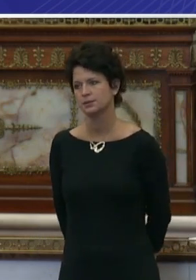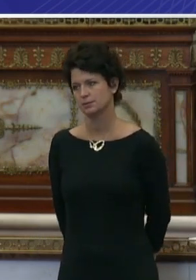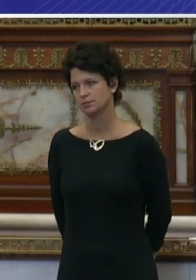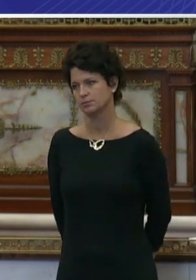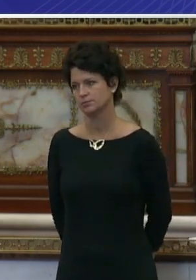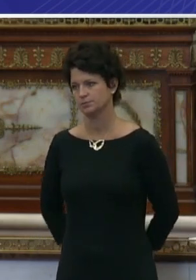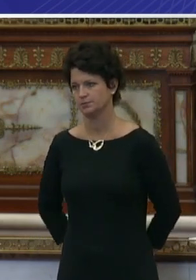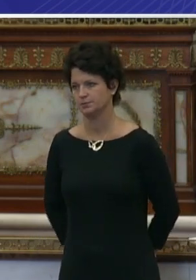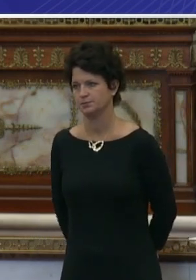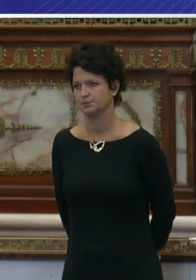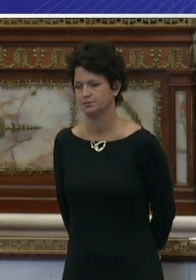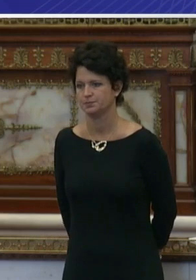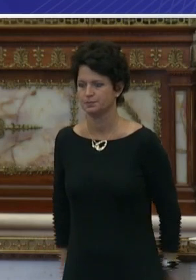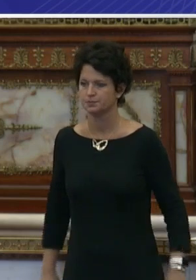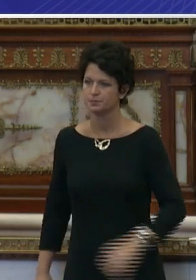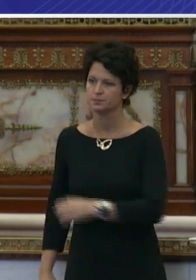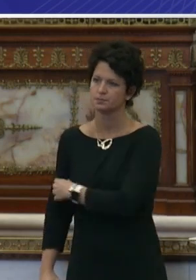Hello.